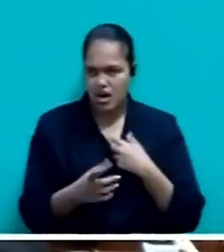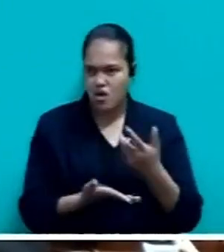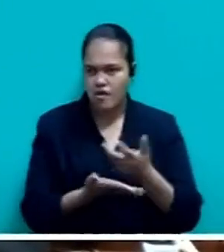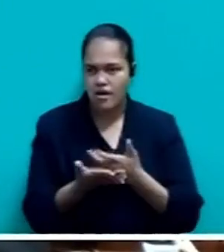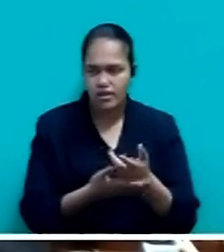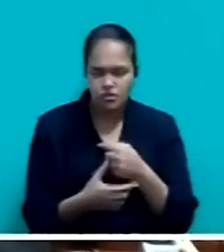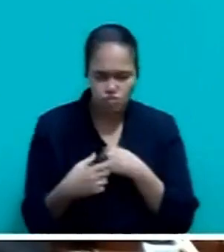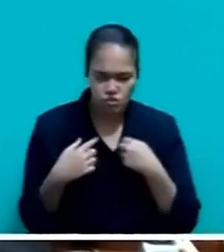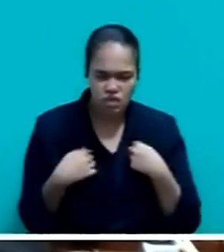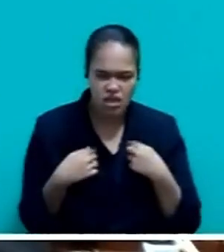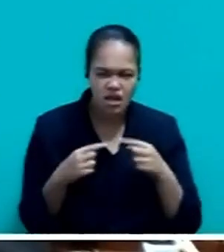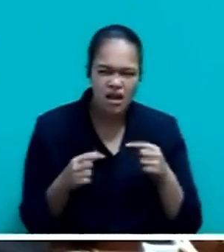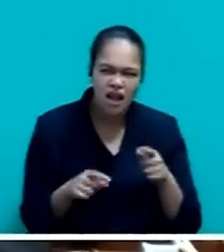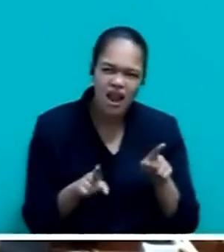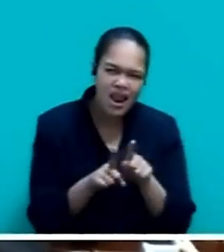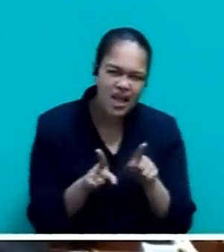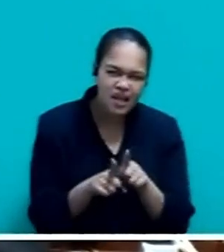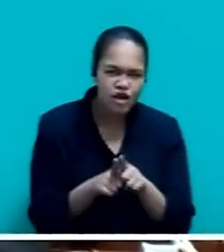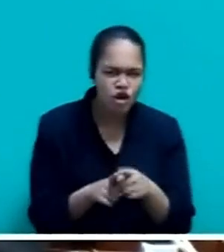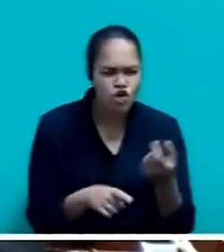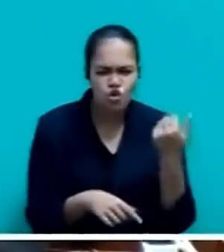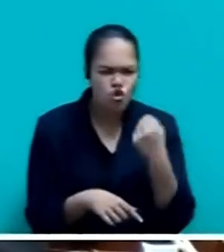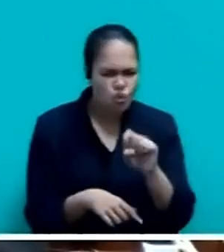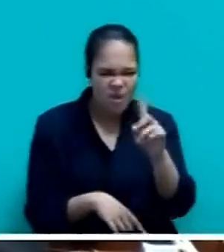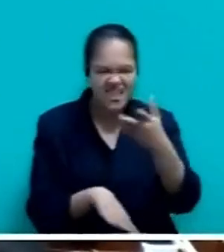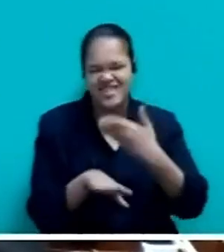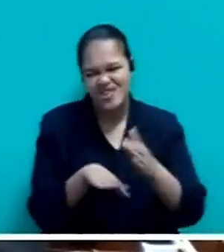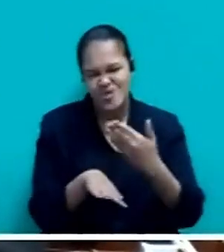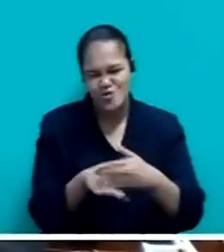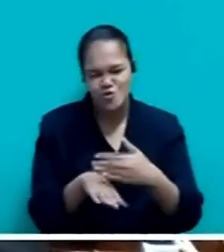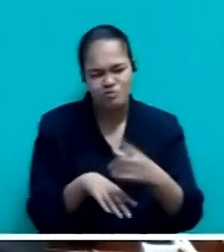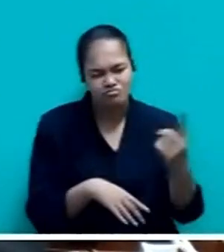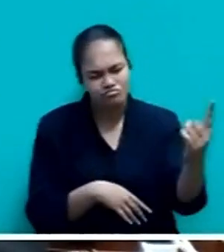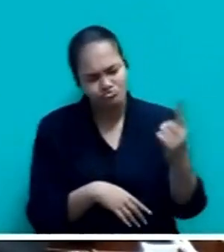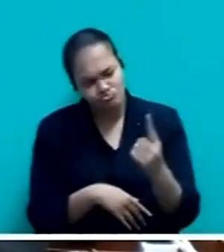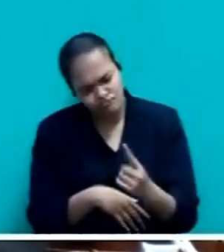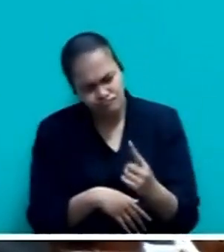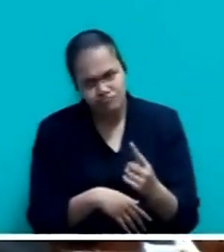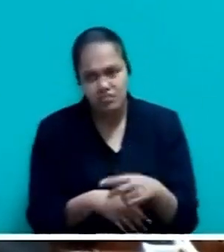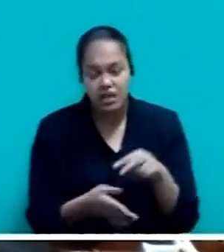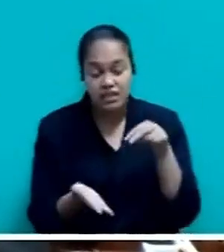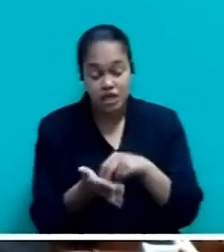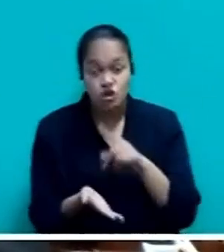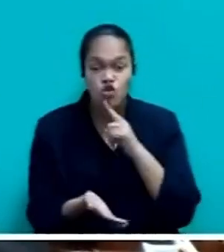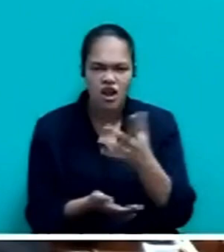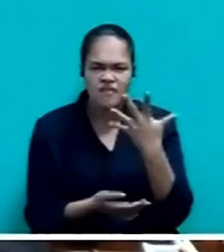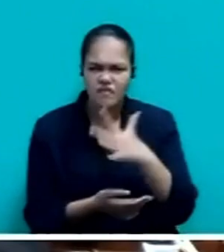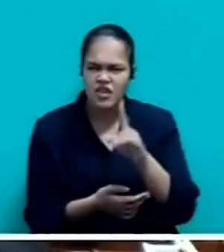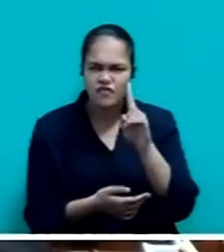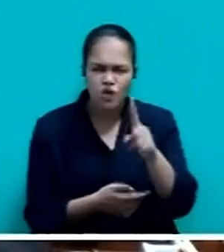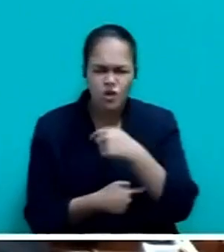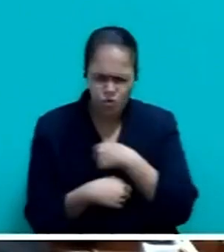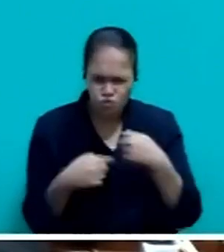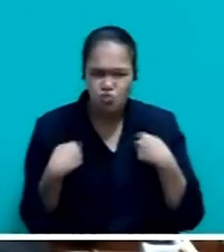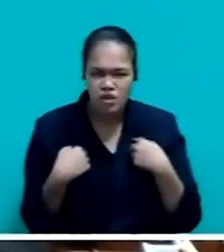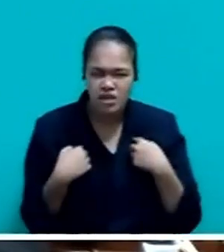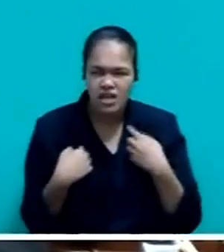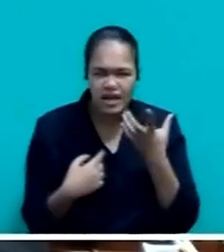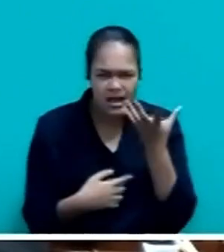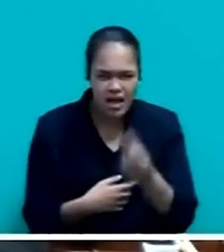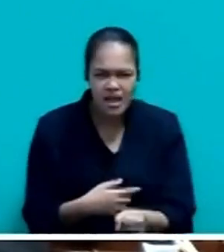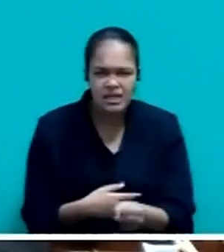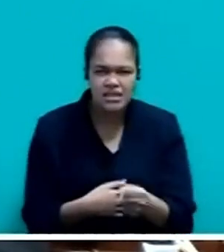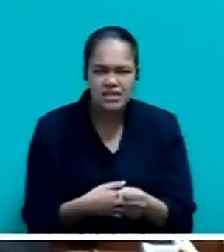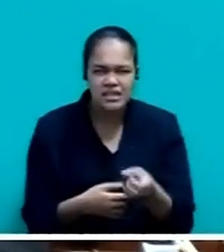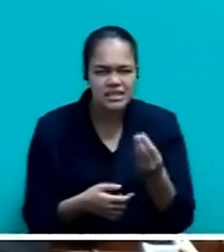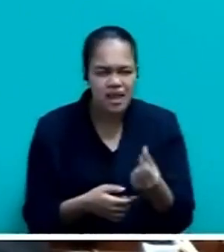Used to come, like nobody knew, and then Standing Order 51, and we had some very,